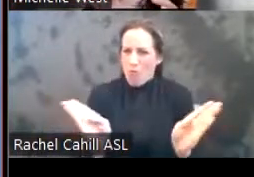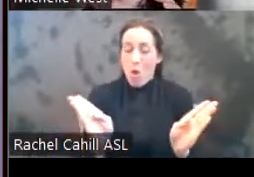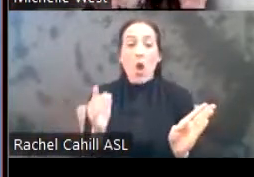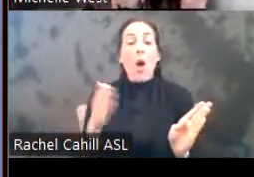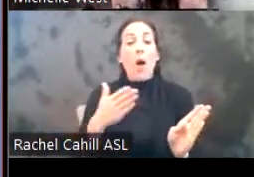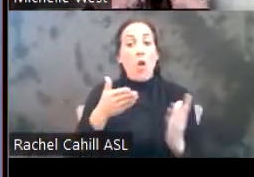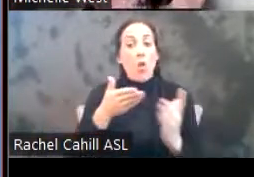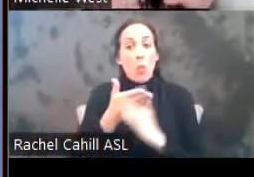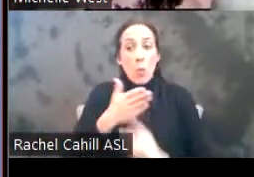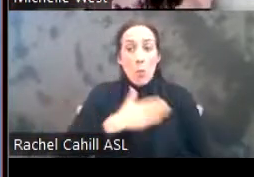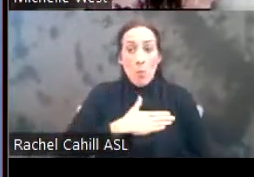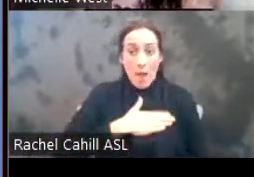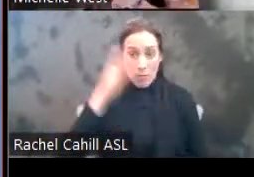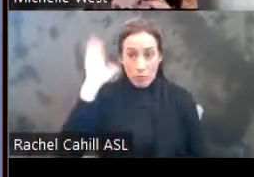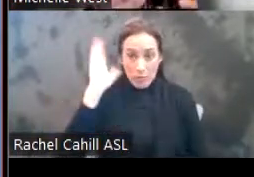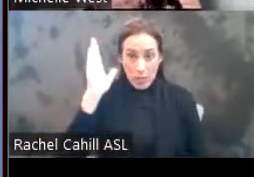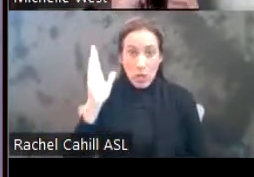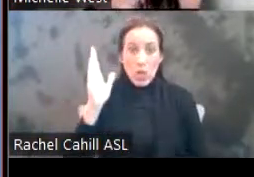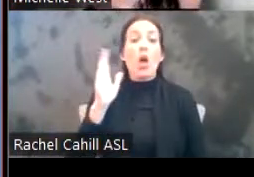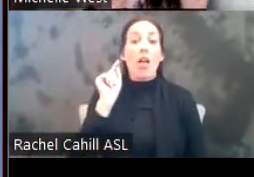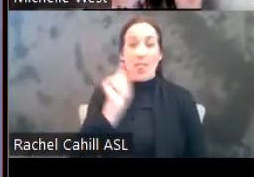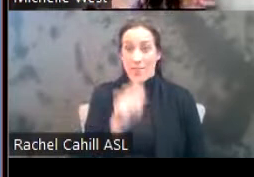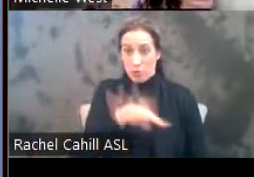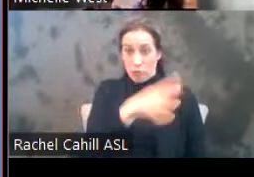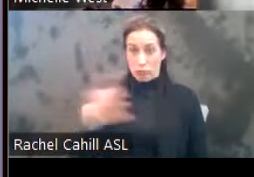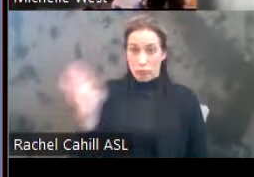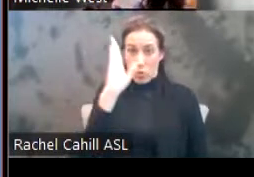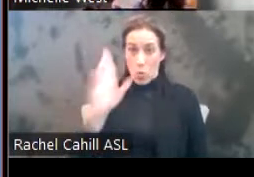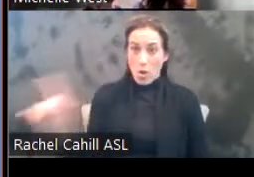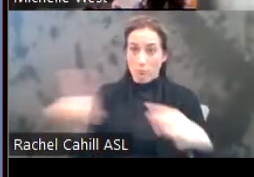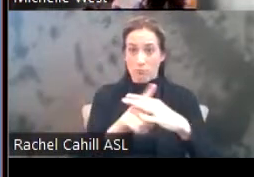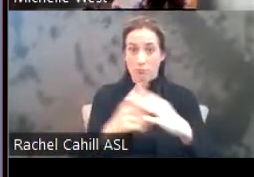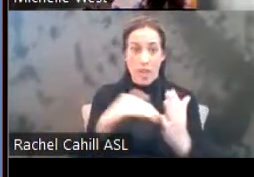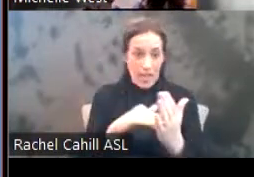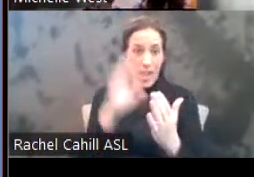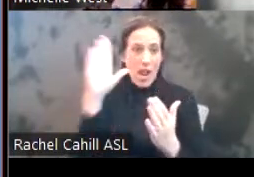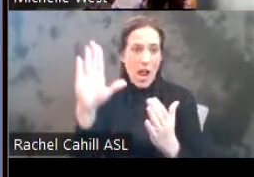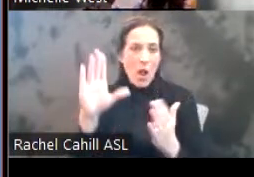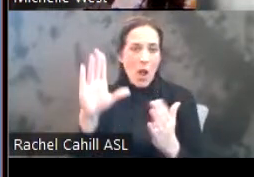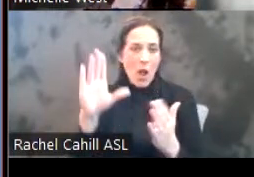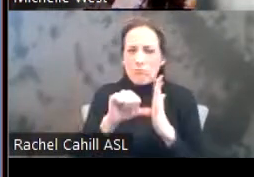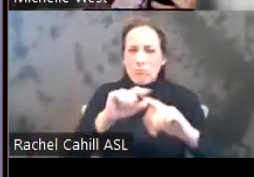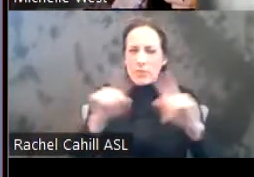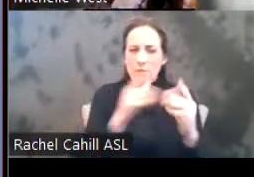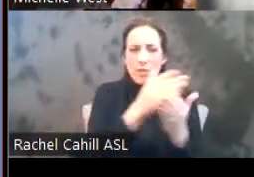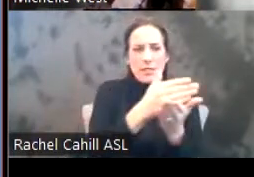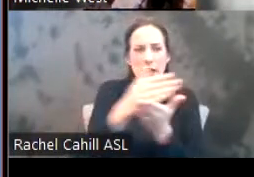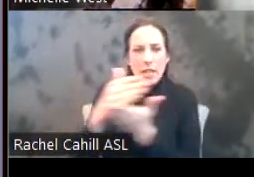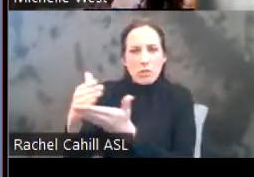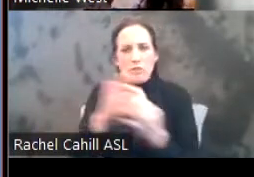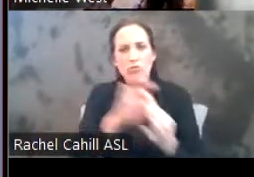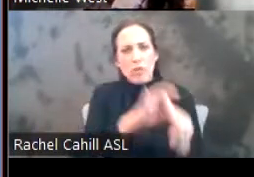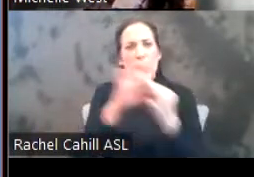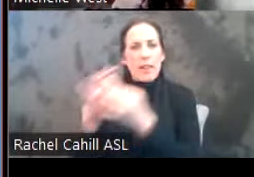see this chart again, and we're going to highlight the different sub areas of different sections that tie into